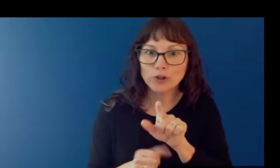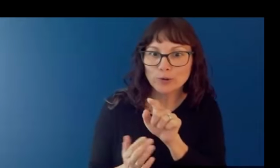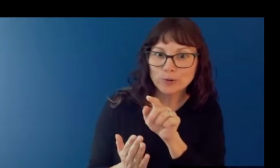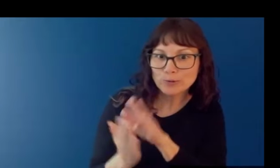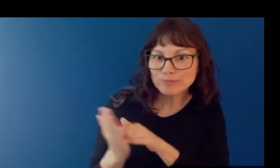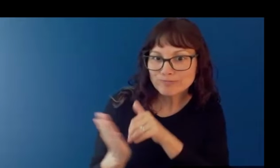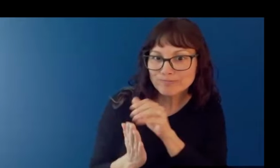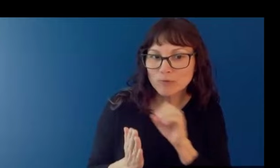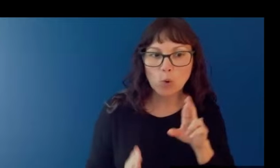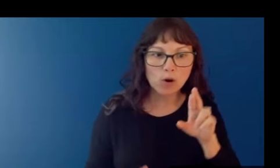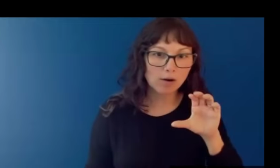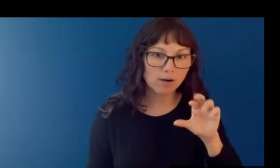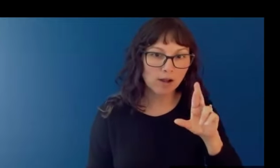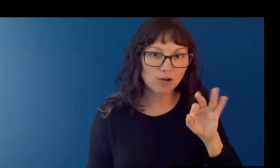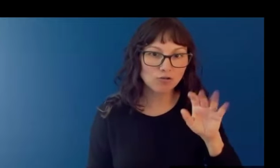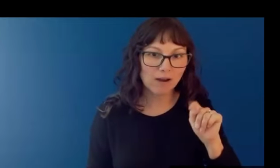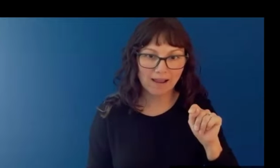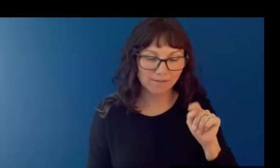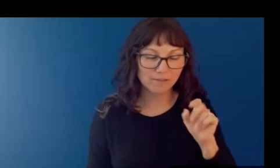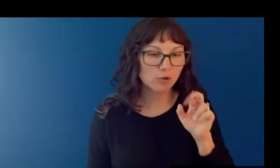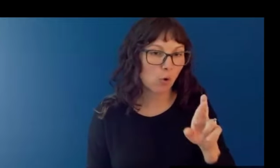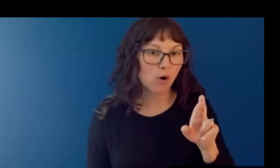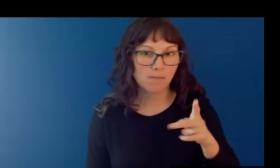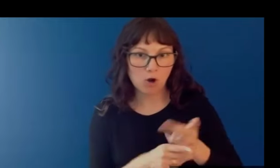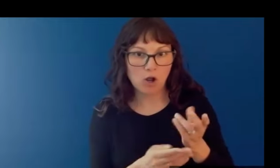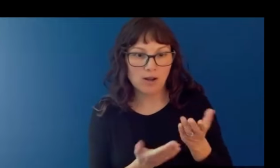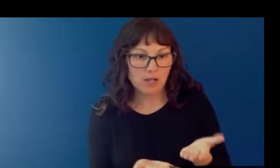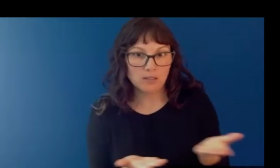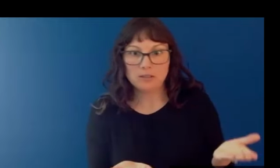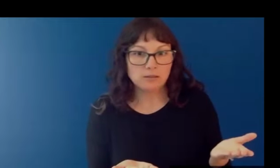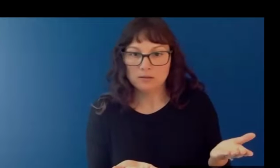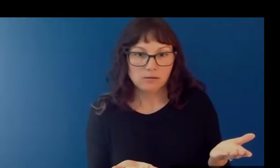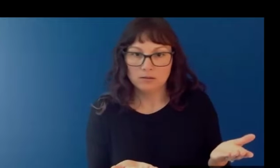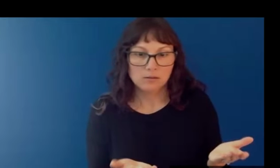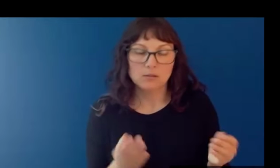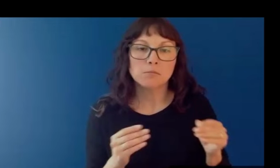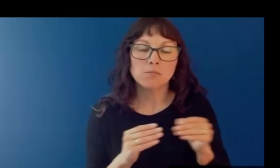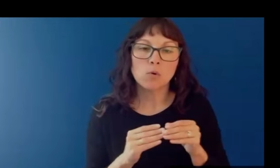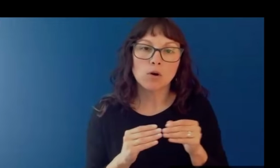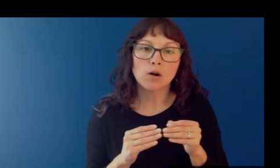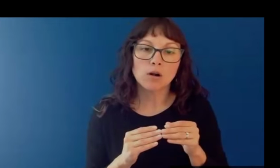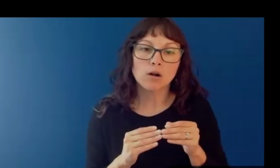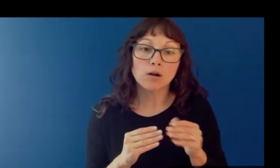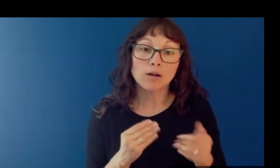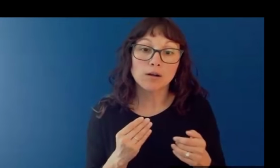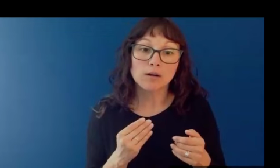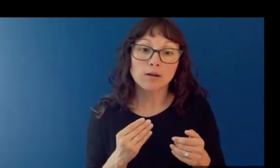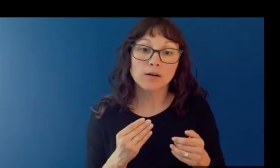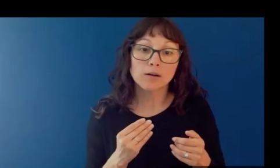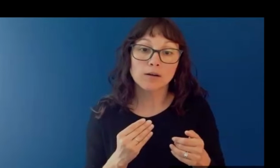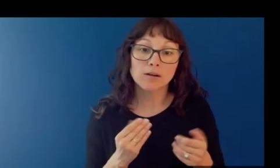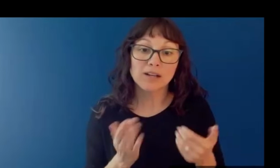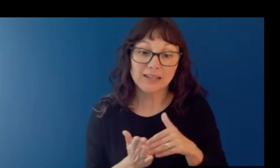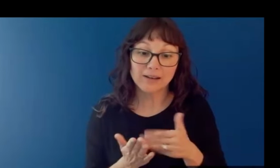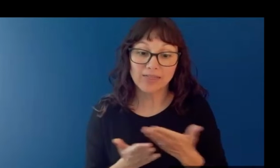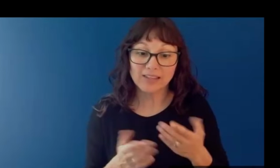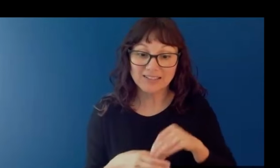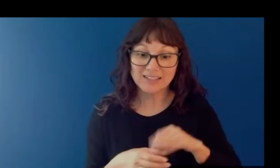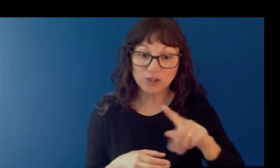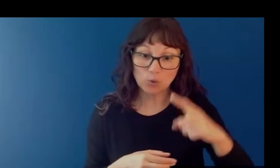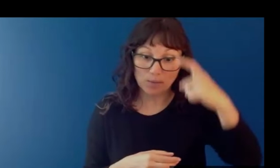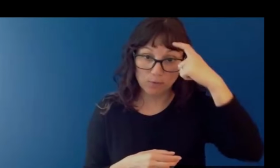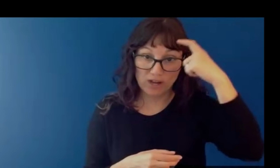craft or a product. It's going to be more, again, things that are held in the